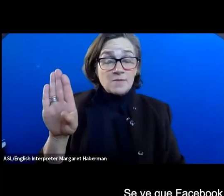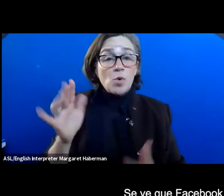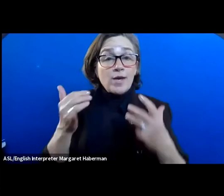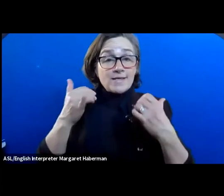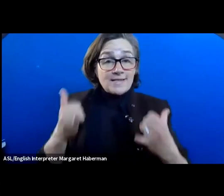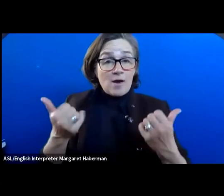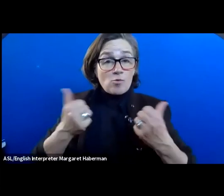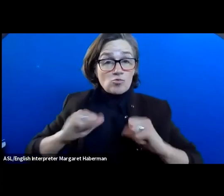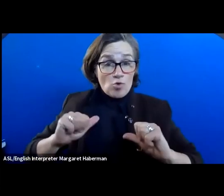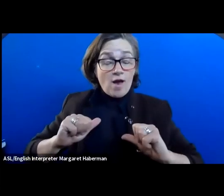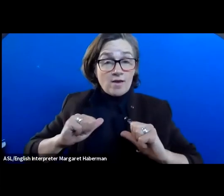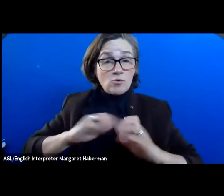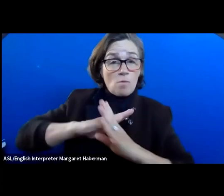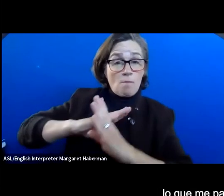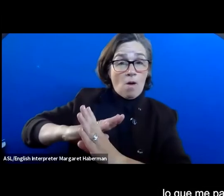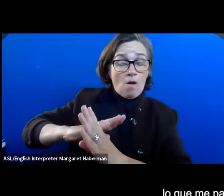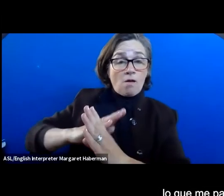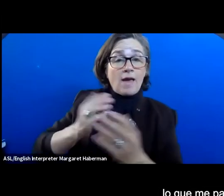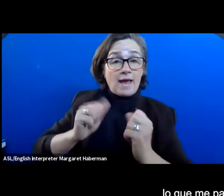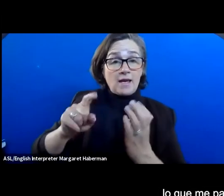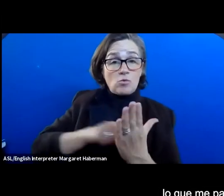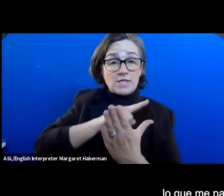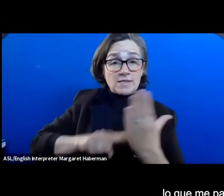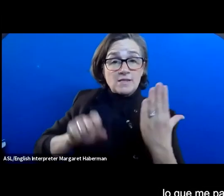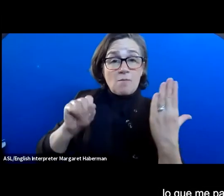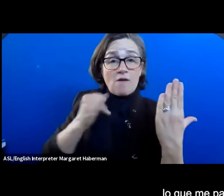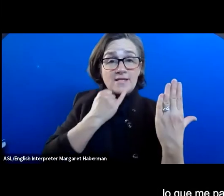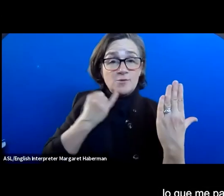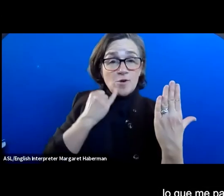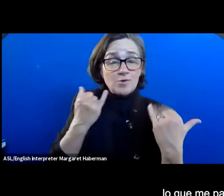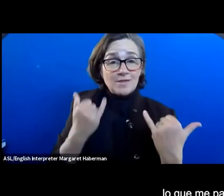Israel and Zionism, which I find